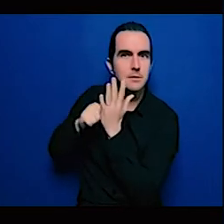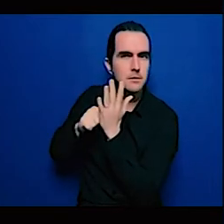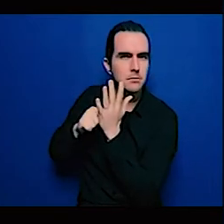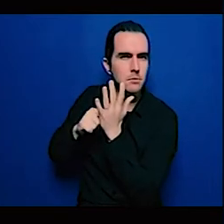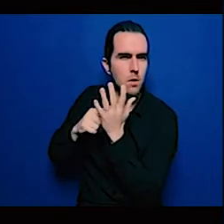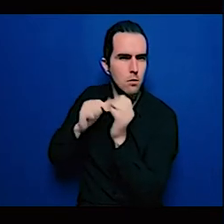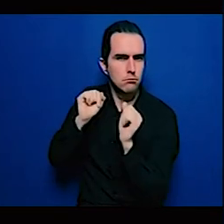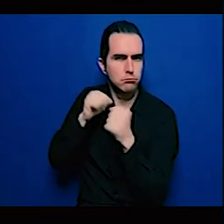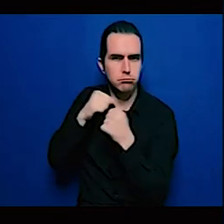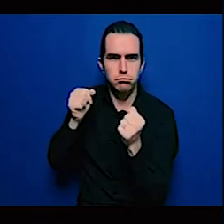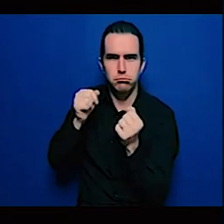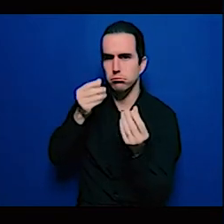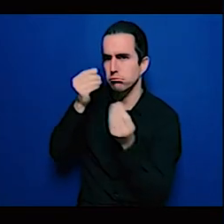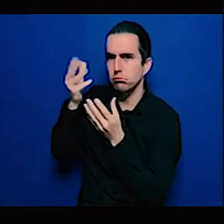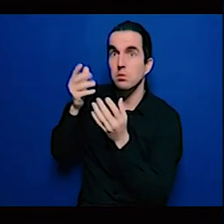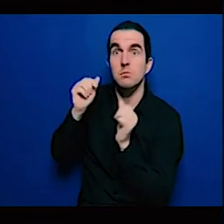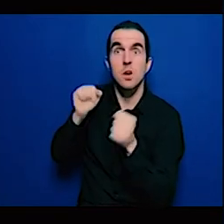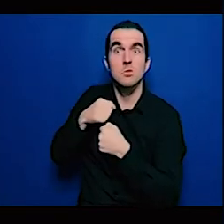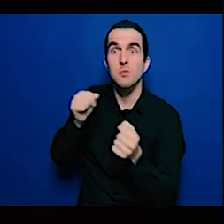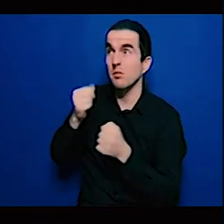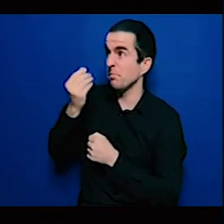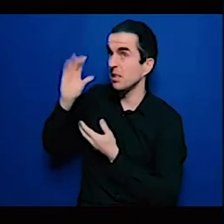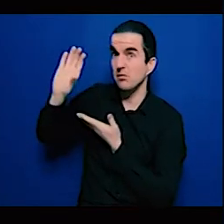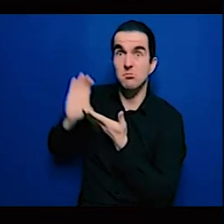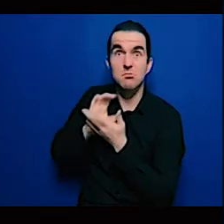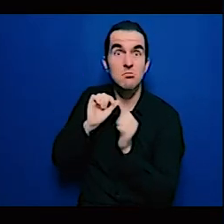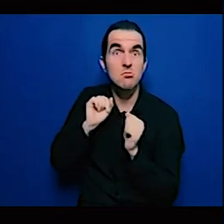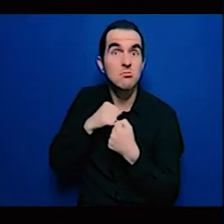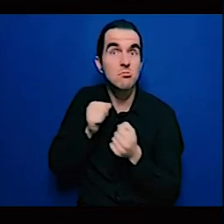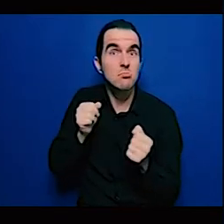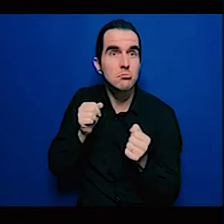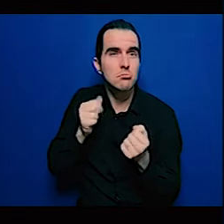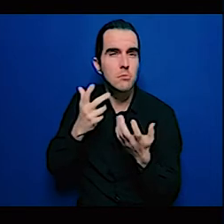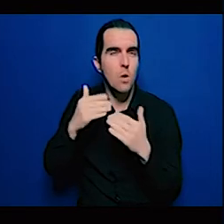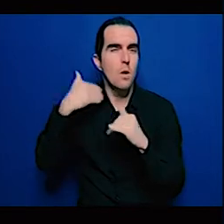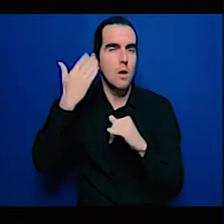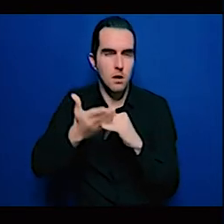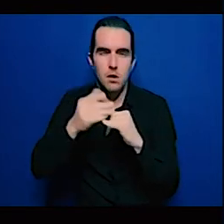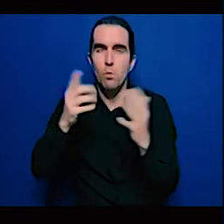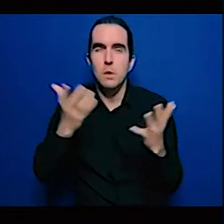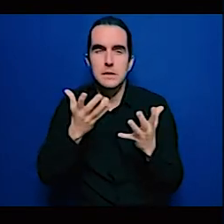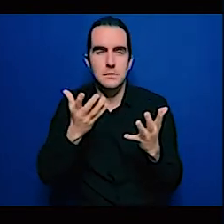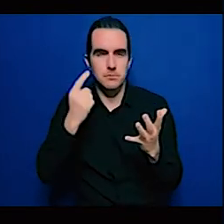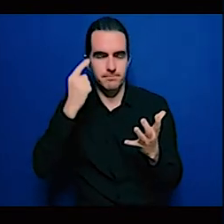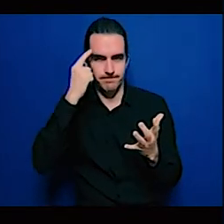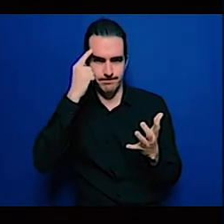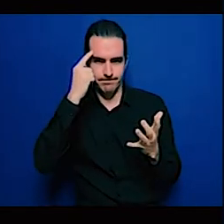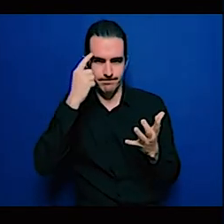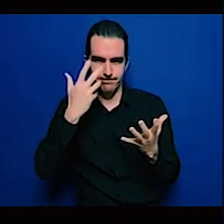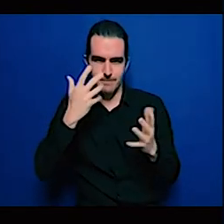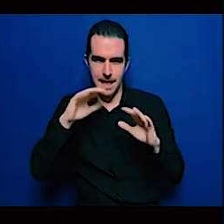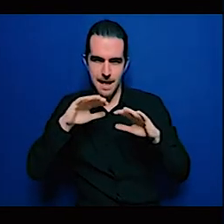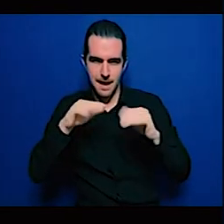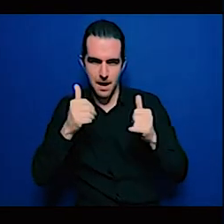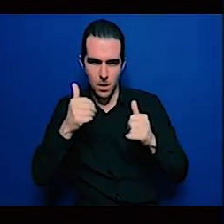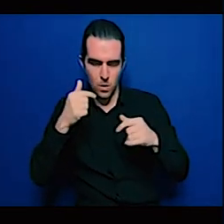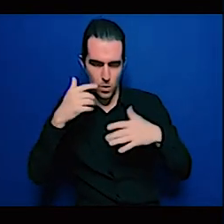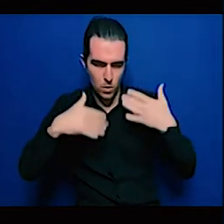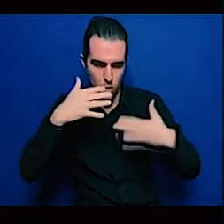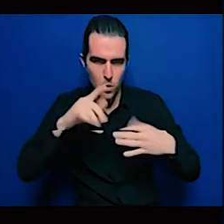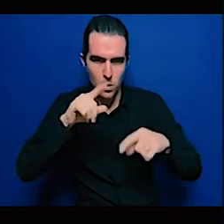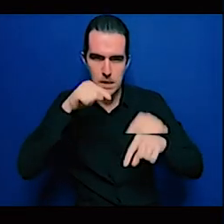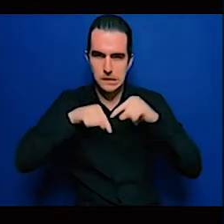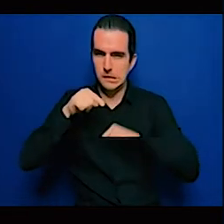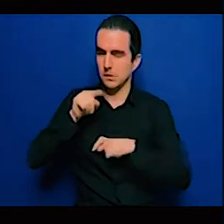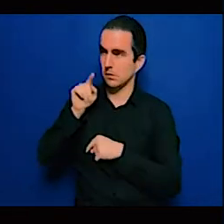a bank, I'm not going to say the name of this bank, in South Africa, which has put back Green